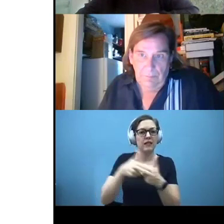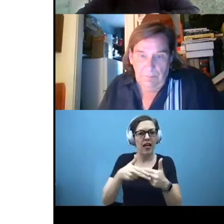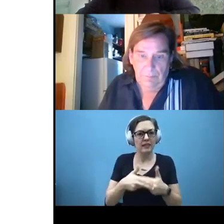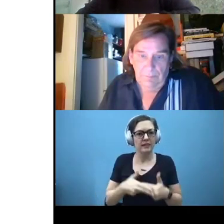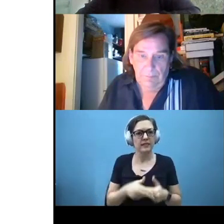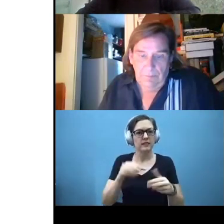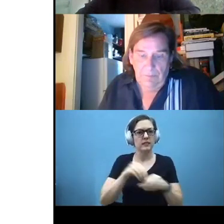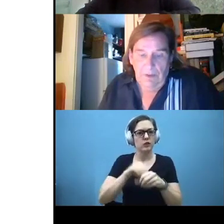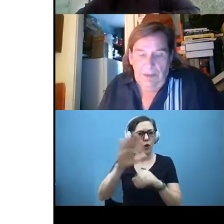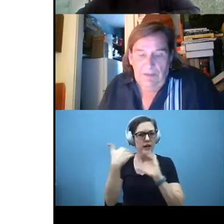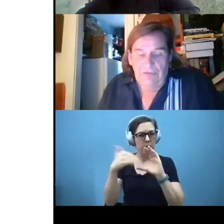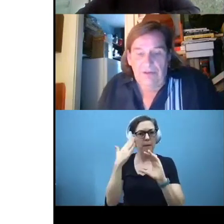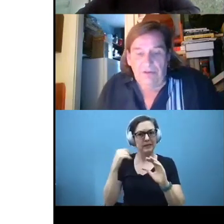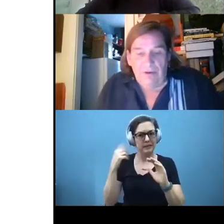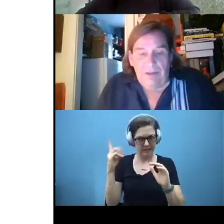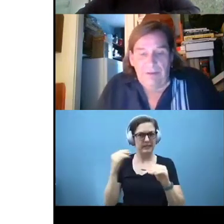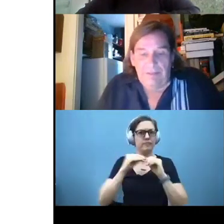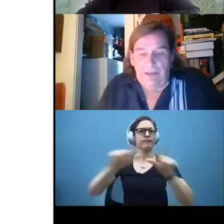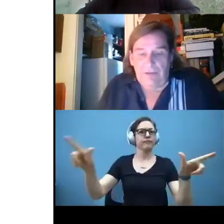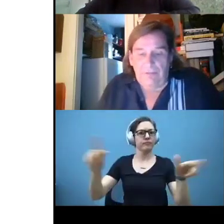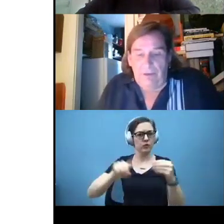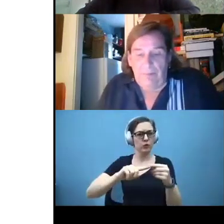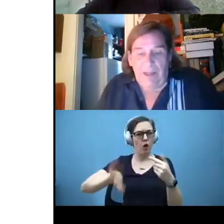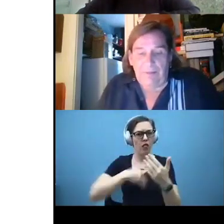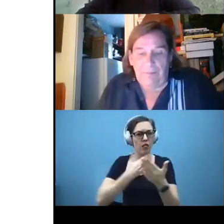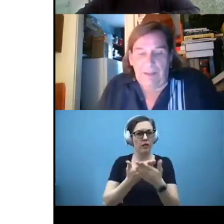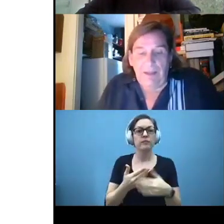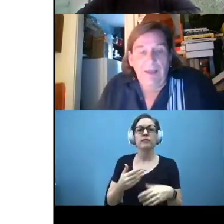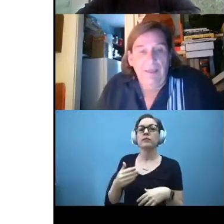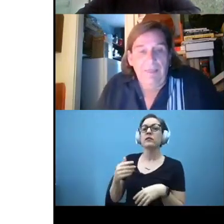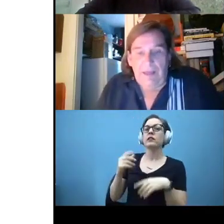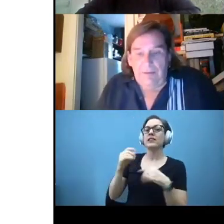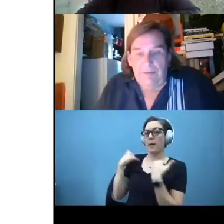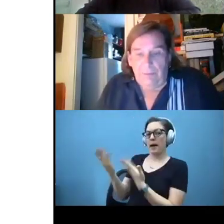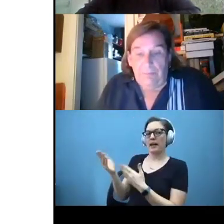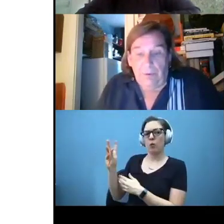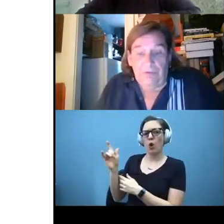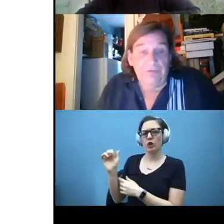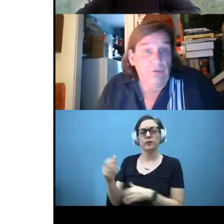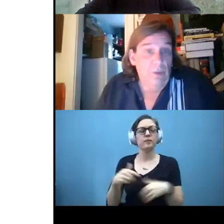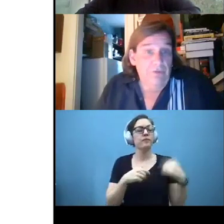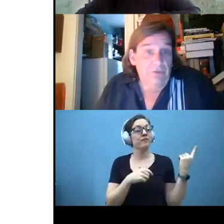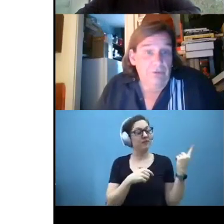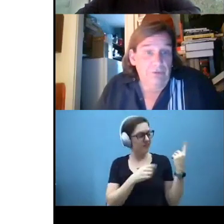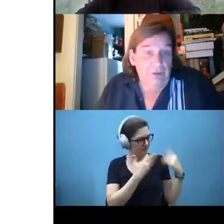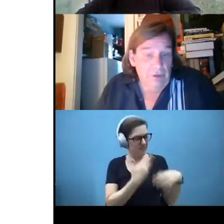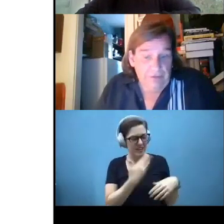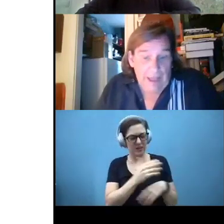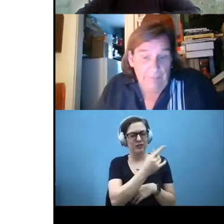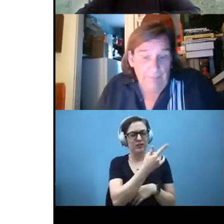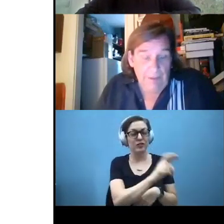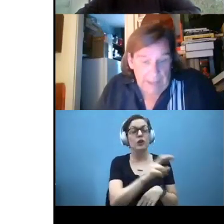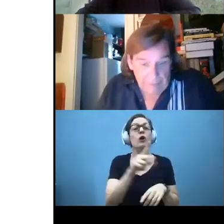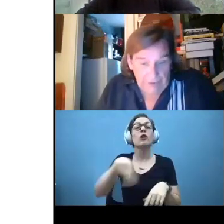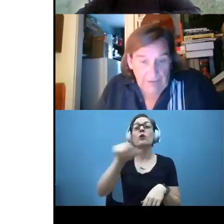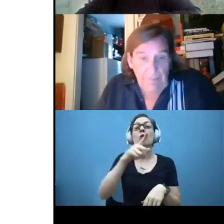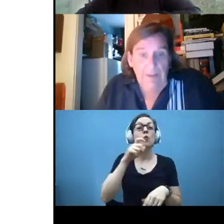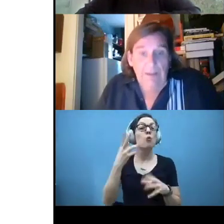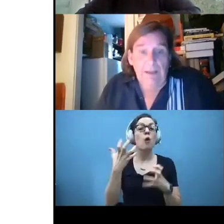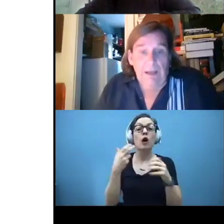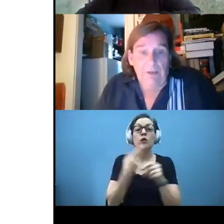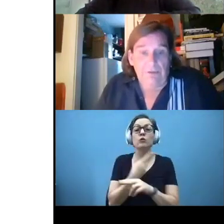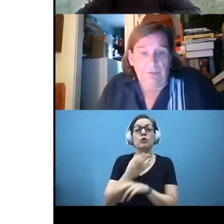Walter, back to you. Thanks, Ginger, and thank you for reminding me that for persons who want to use the closed